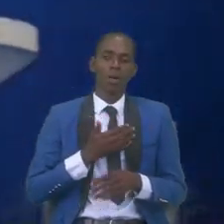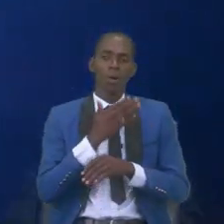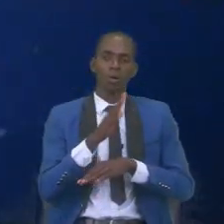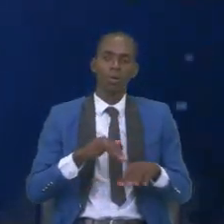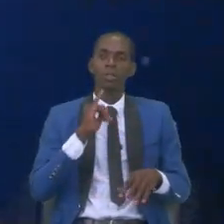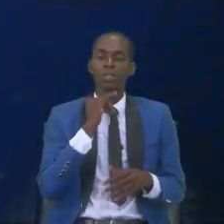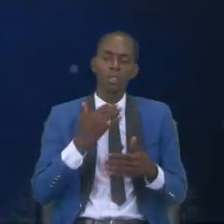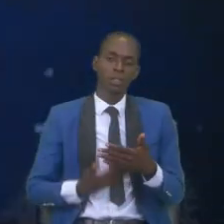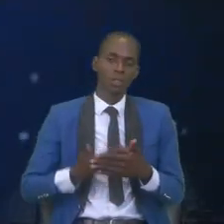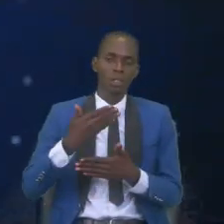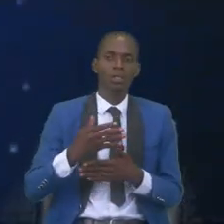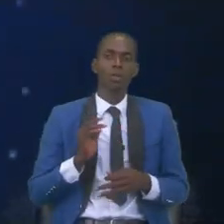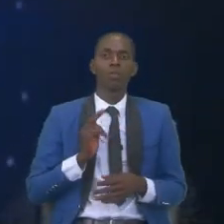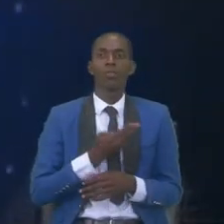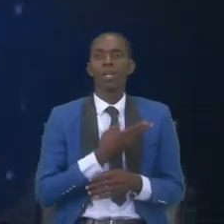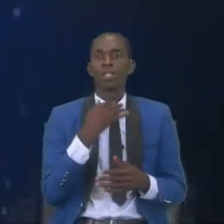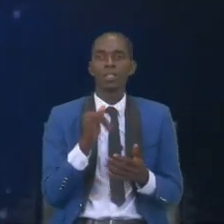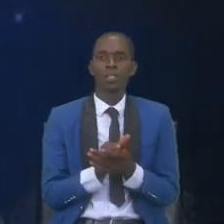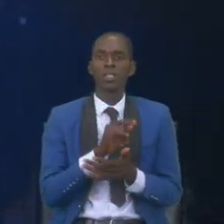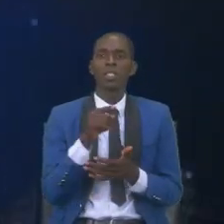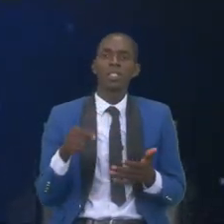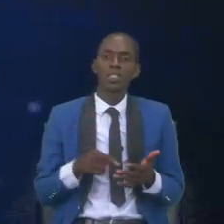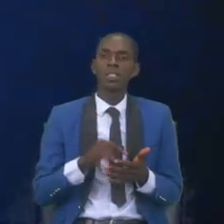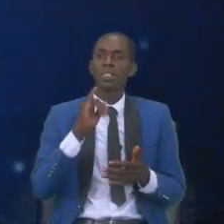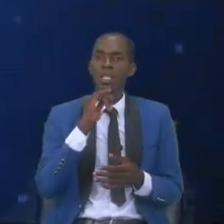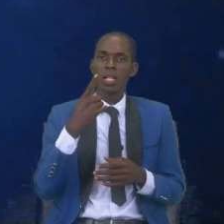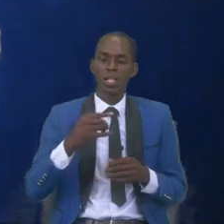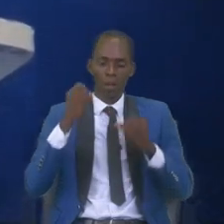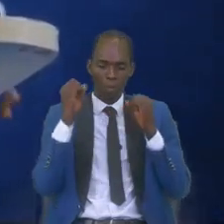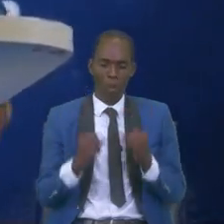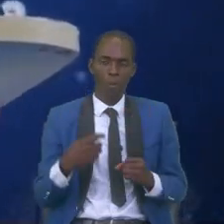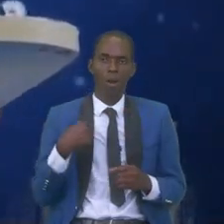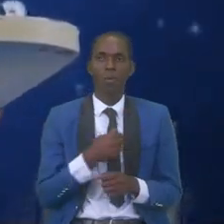us. And it says, this is the power we need.